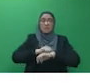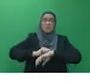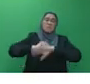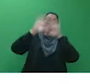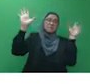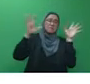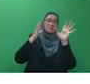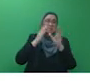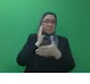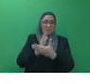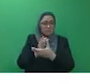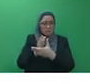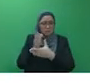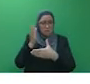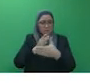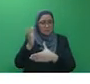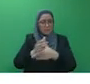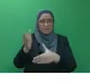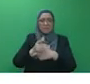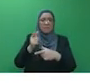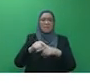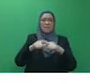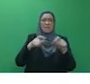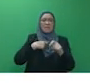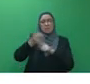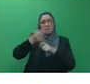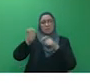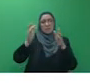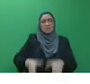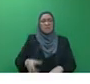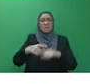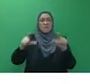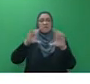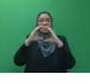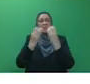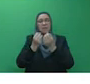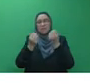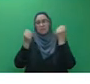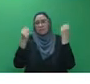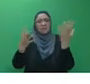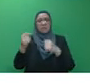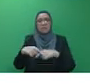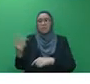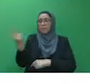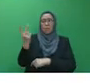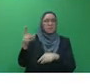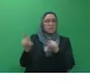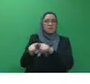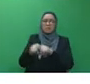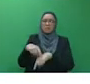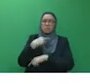so that clearly affected the the comedy clubs a lot uh as far as i know they're both not operating they've not been operating